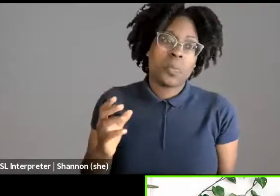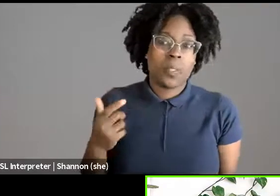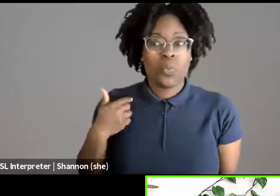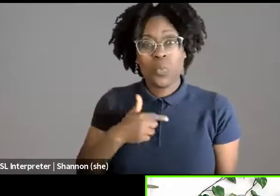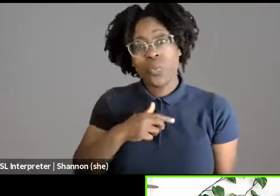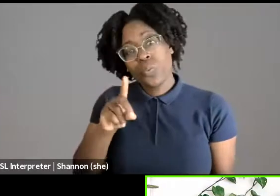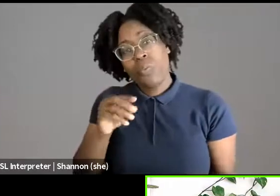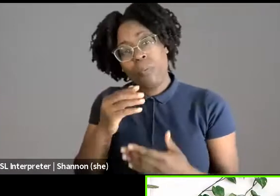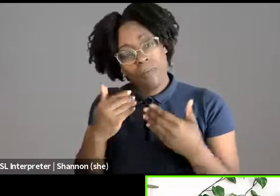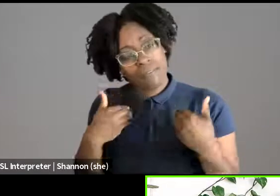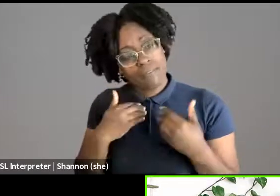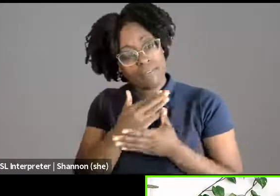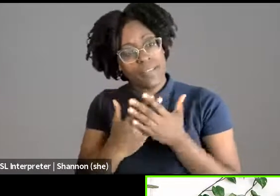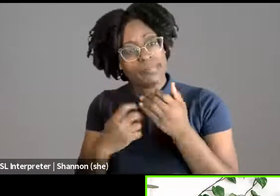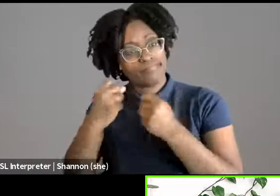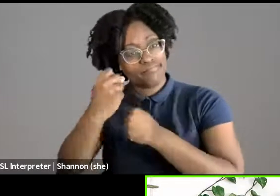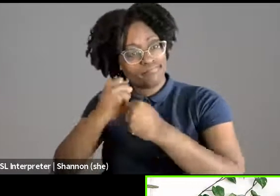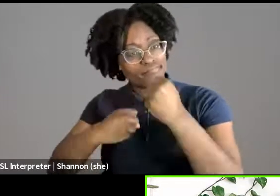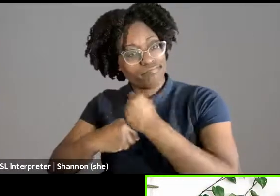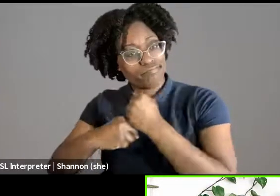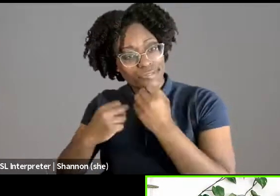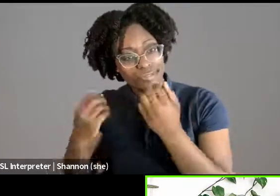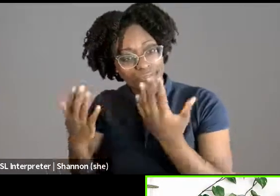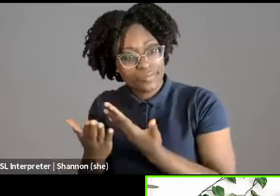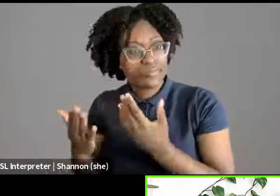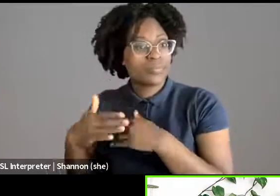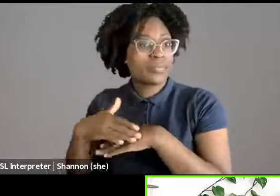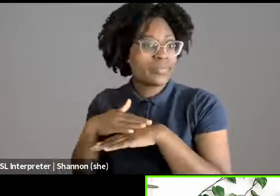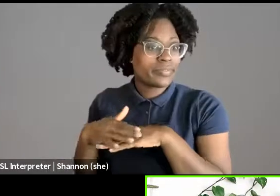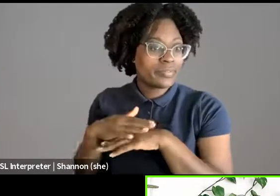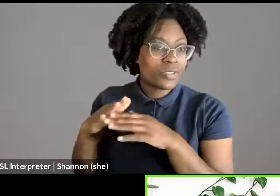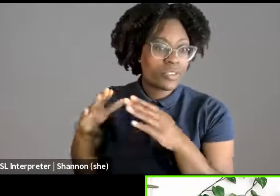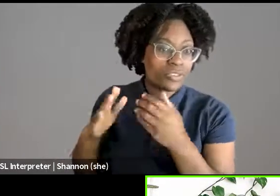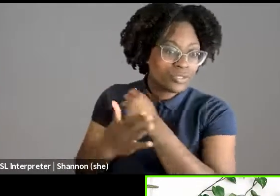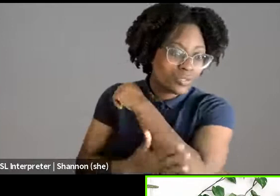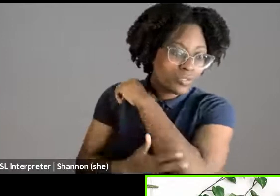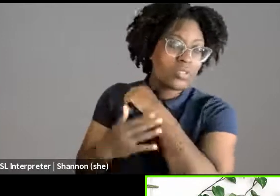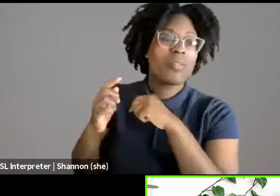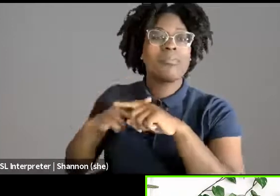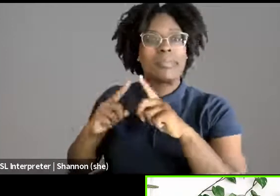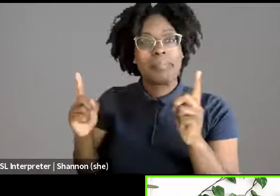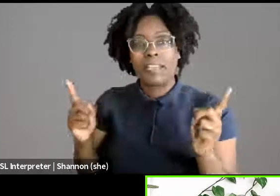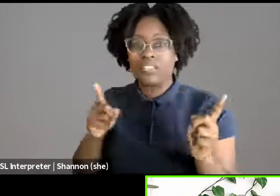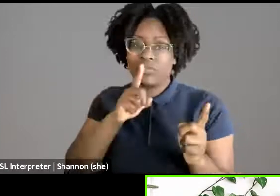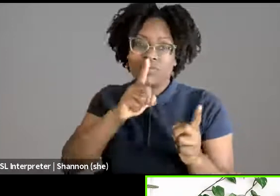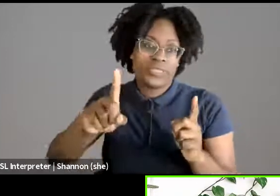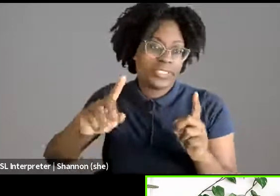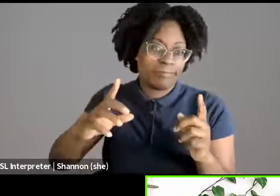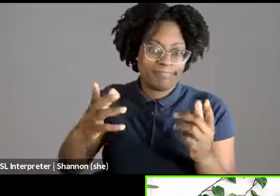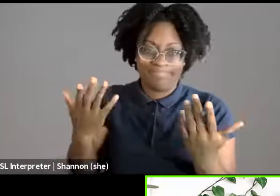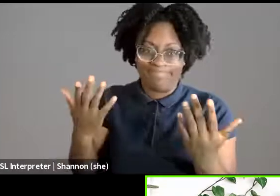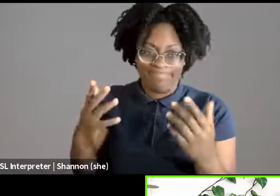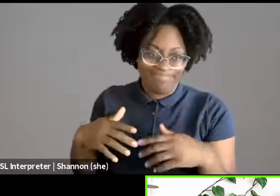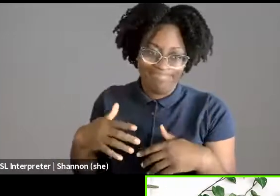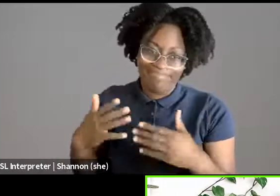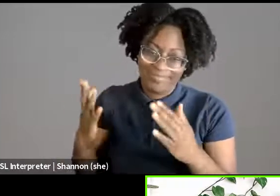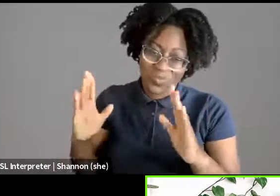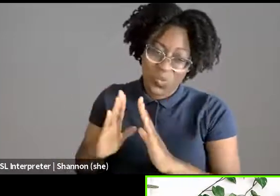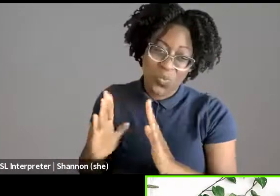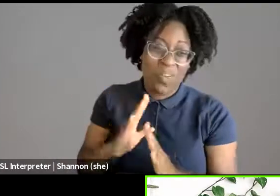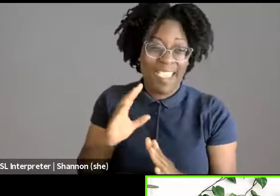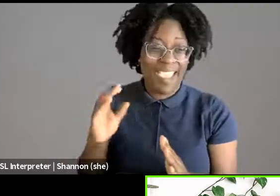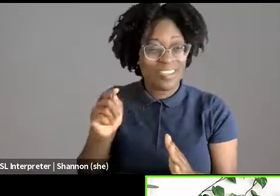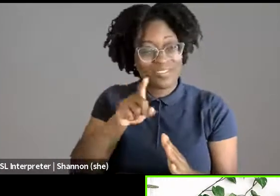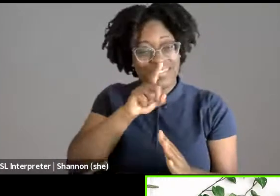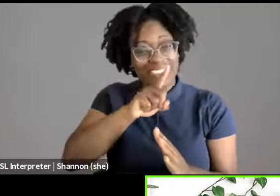there is it's spread out in these little pockets, and it takes some work to find them. So here